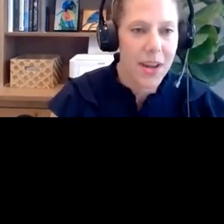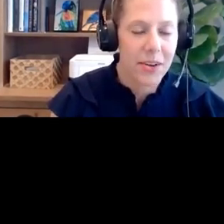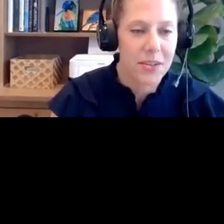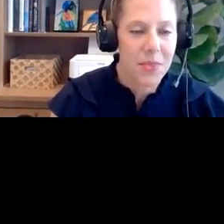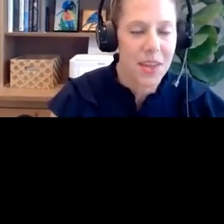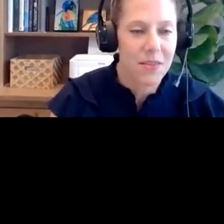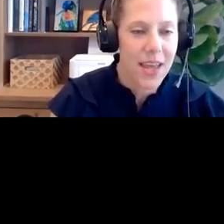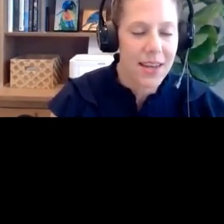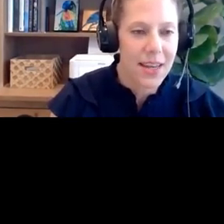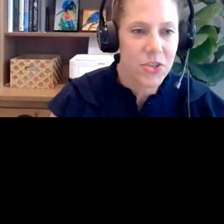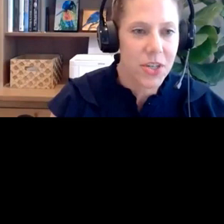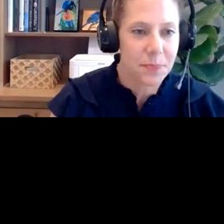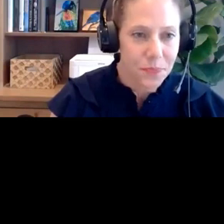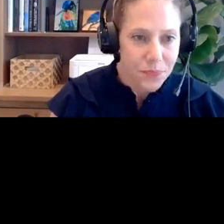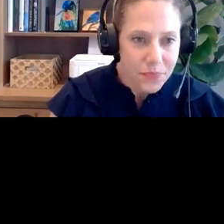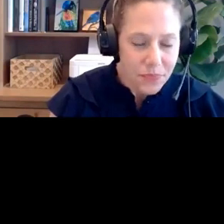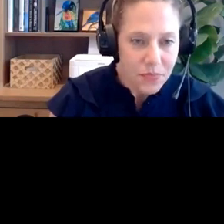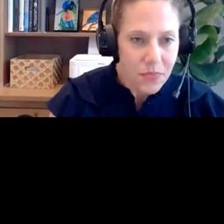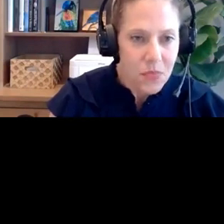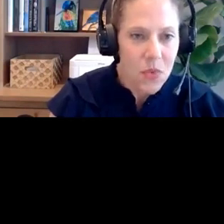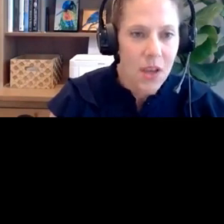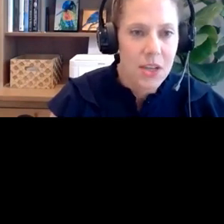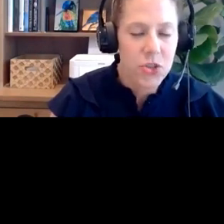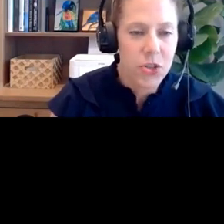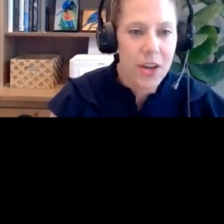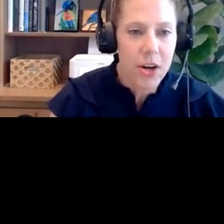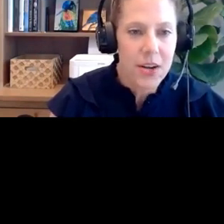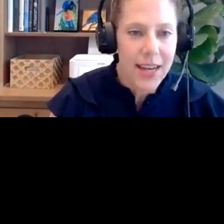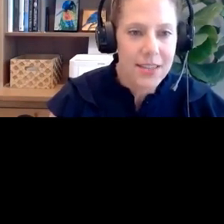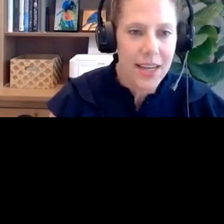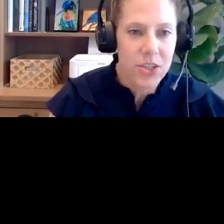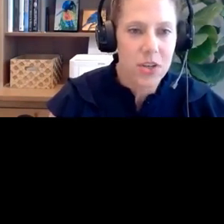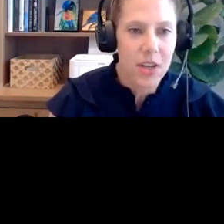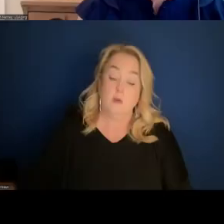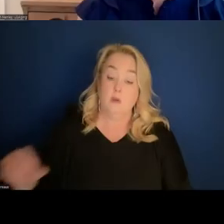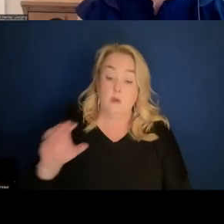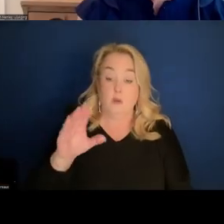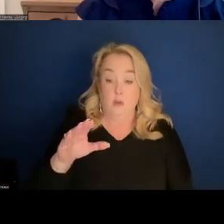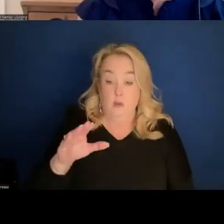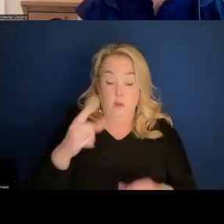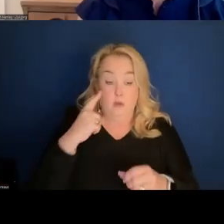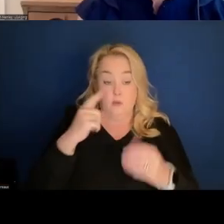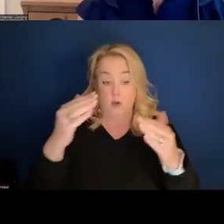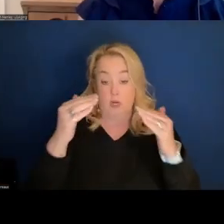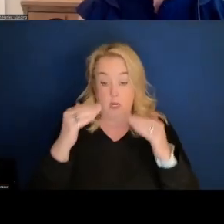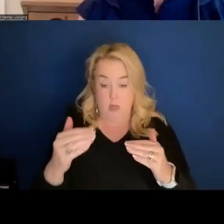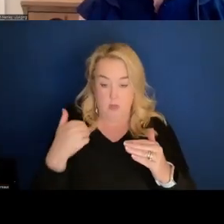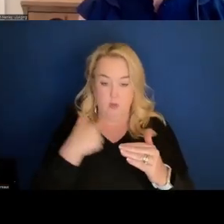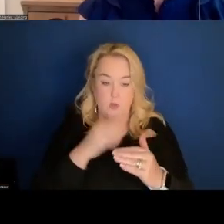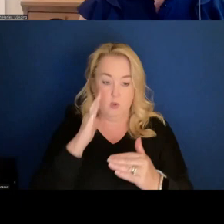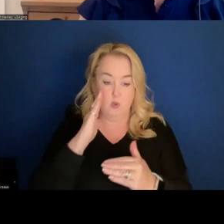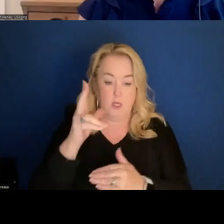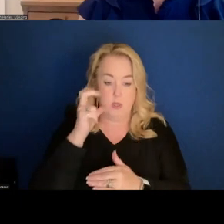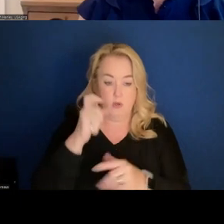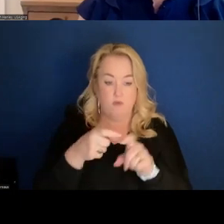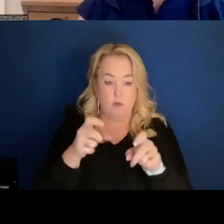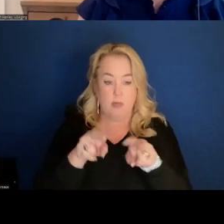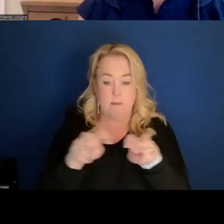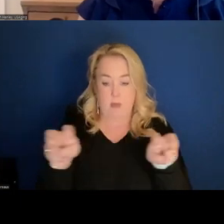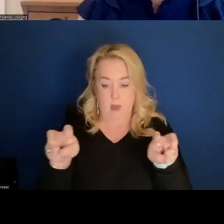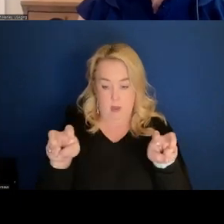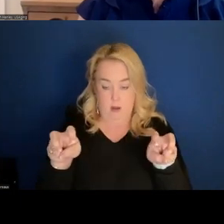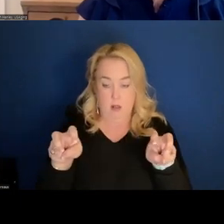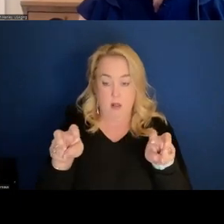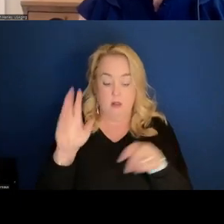water break or something of that nature. During our next section of the agenda, we will hear from a panel of